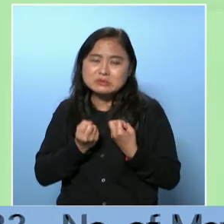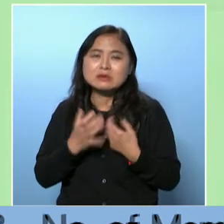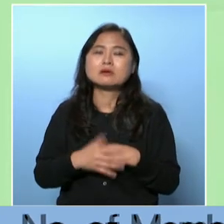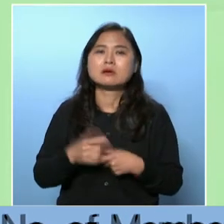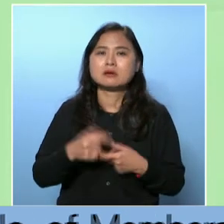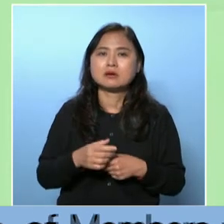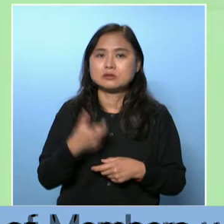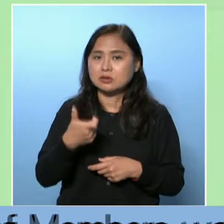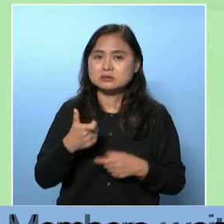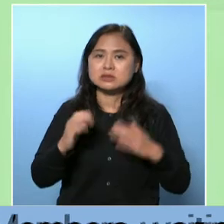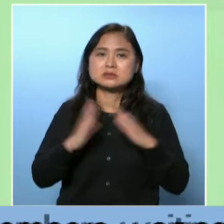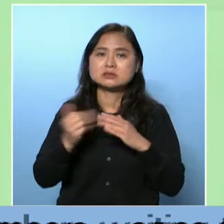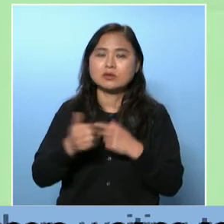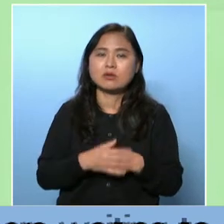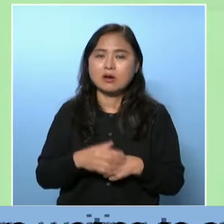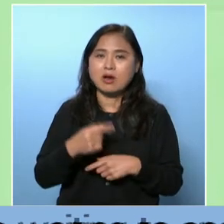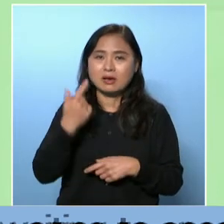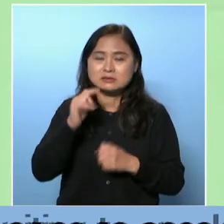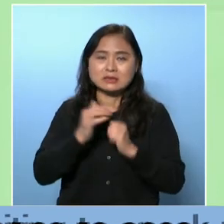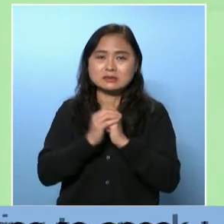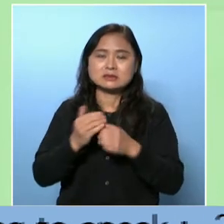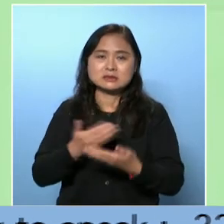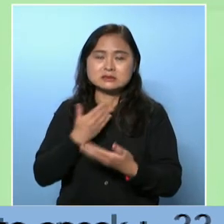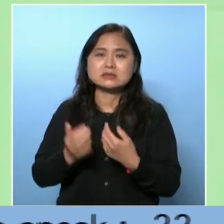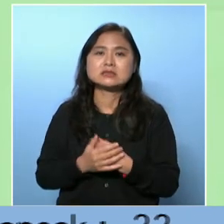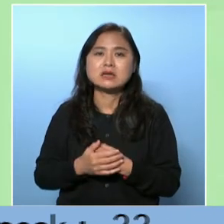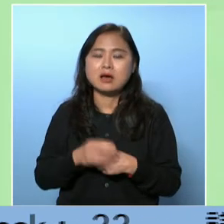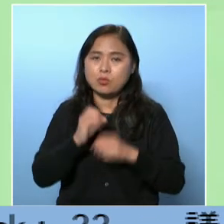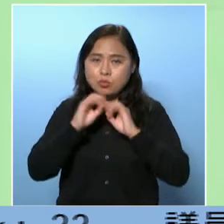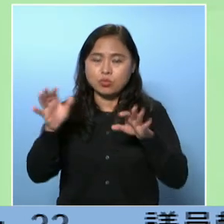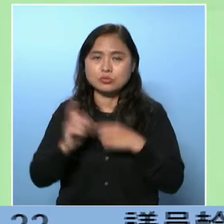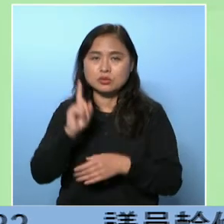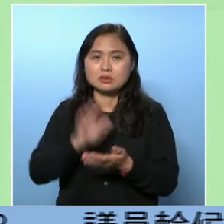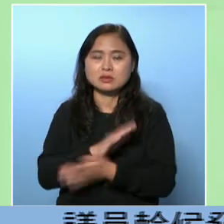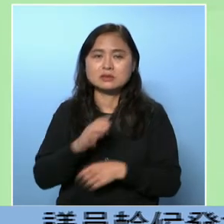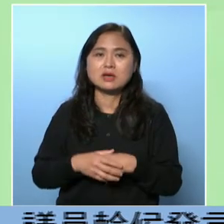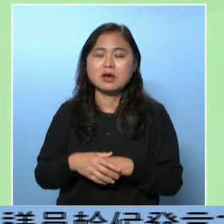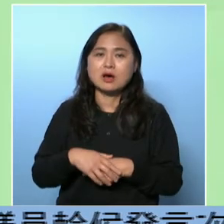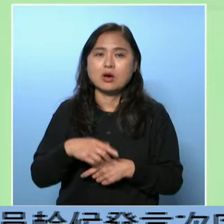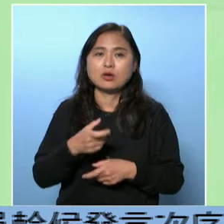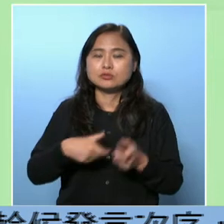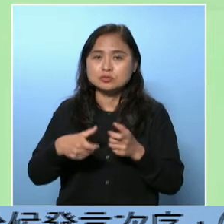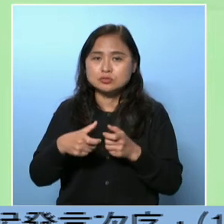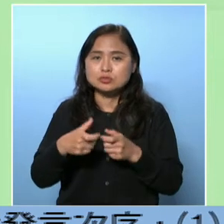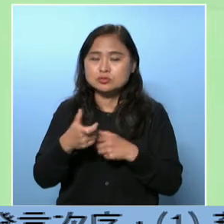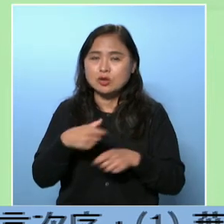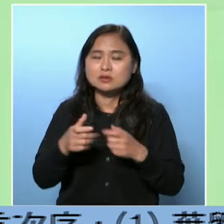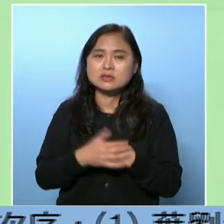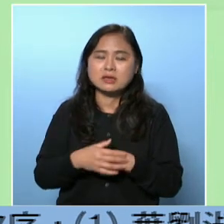issues. The Singaporean government has announced that there's been a marked increase